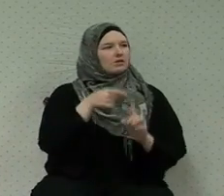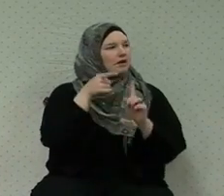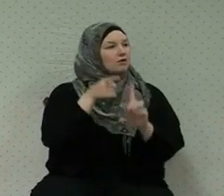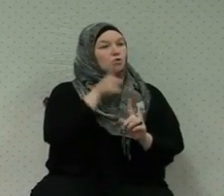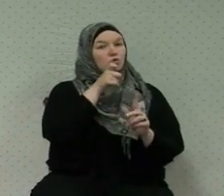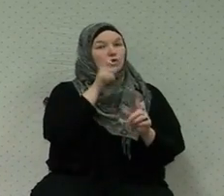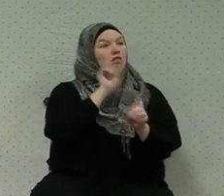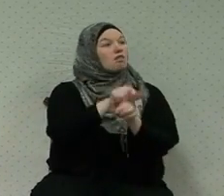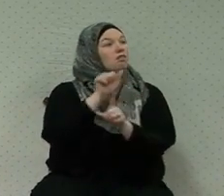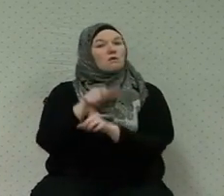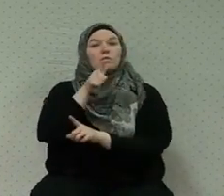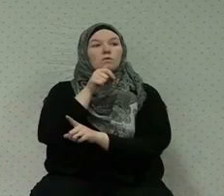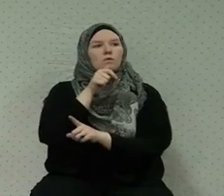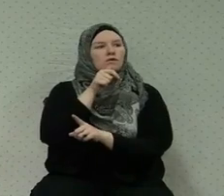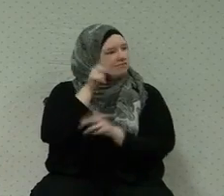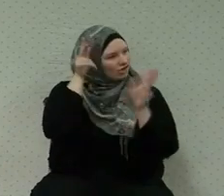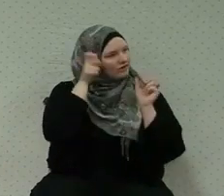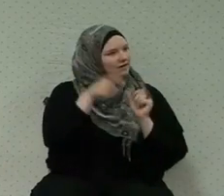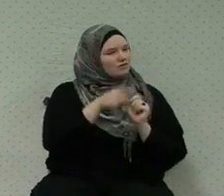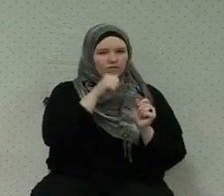Satan, Shaitan.